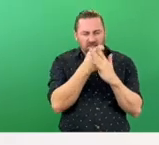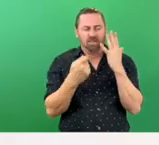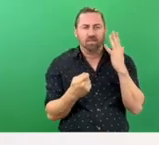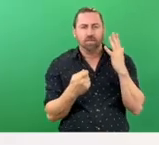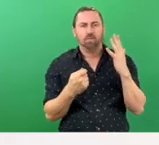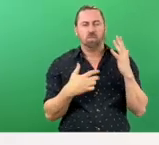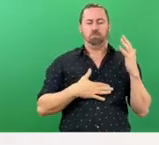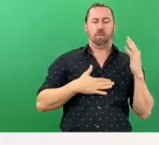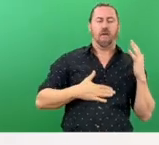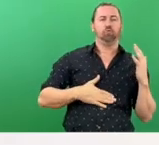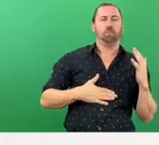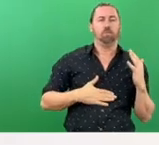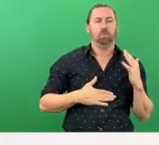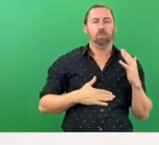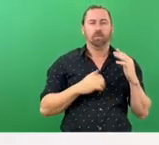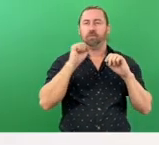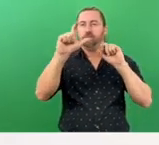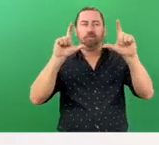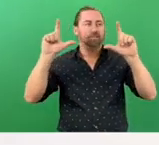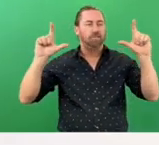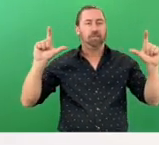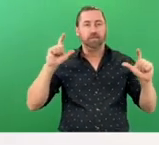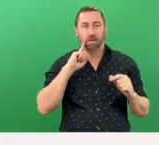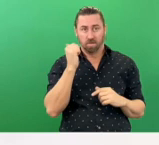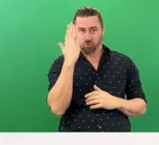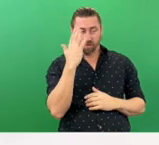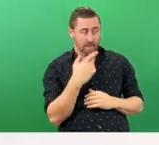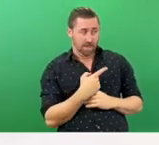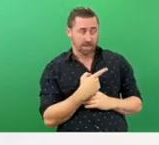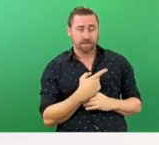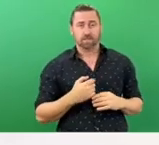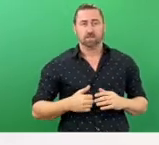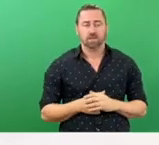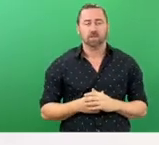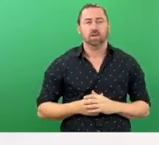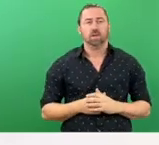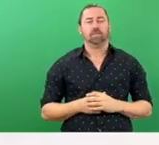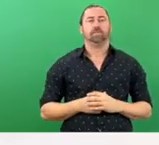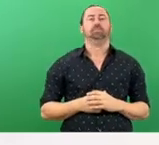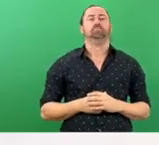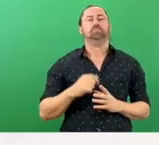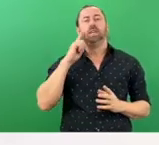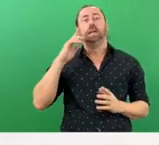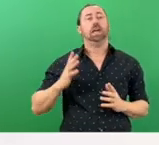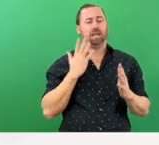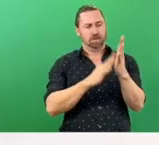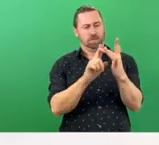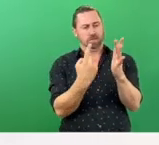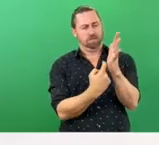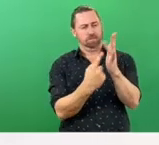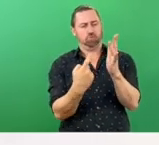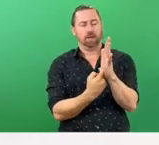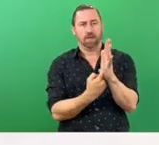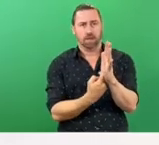that he did of these bathroom paintings, and it contains this mirror in it. And one of the interesting things about mirrors is